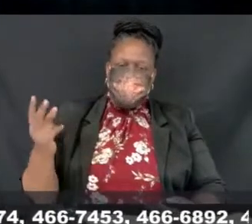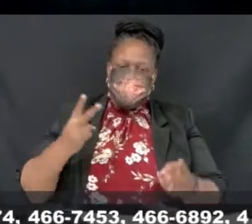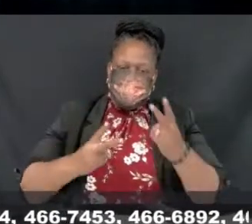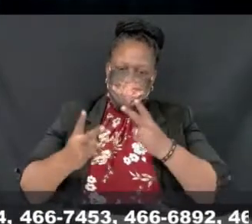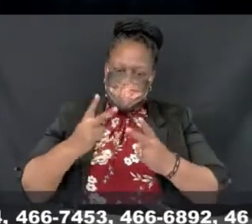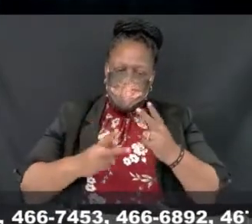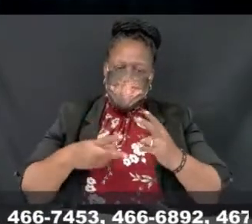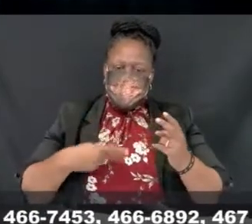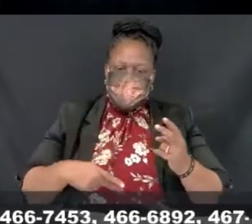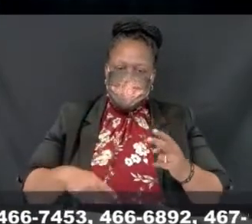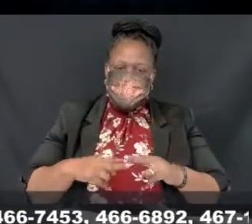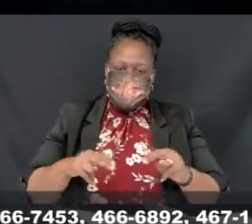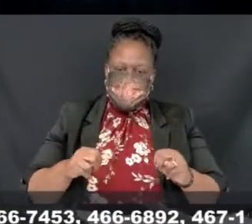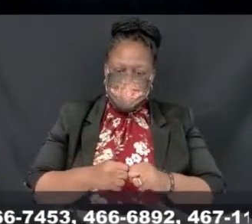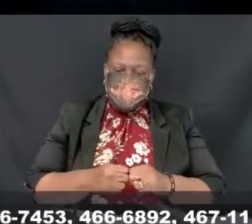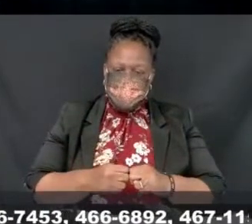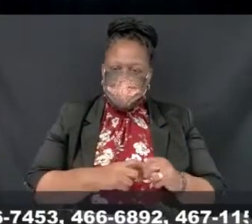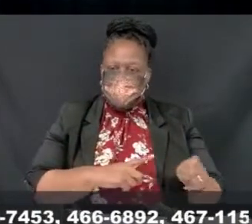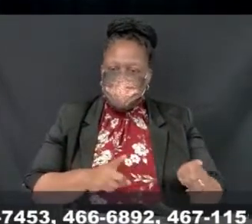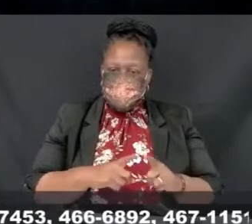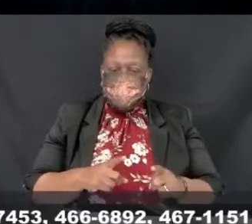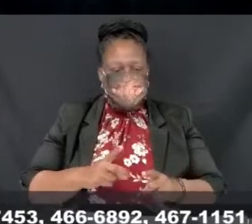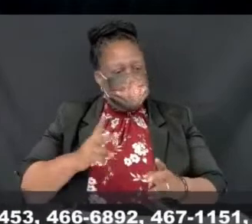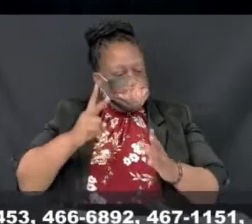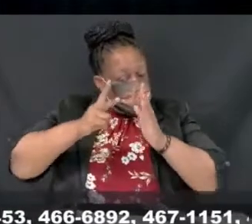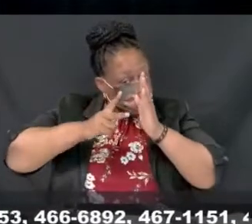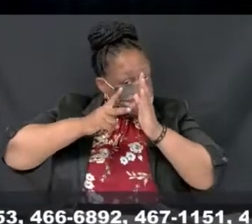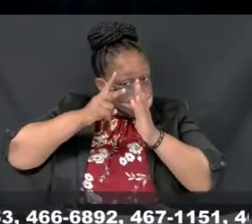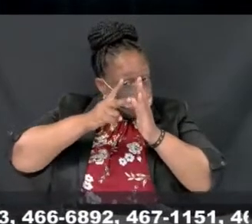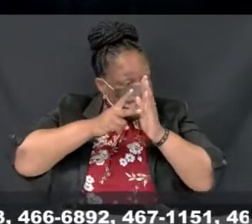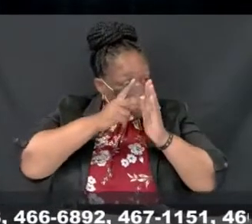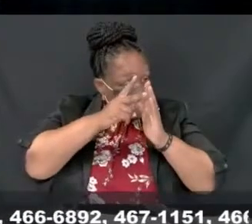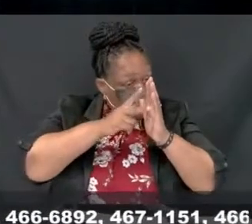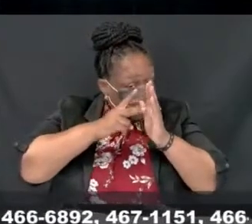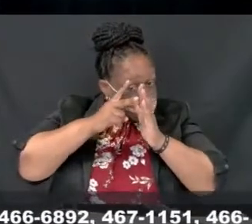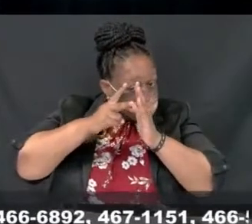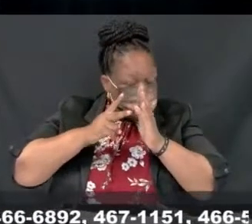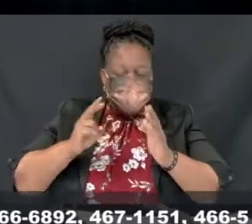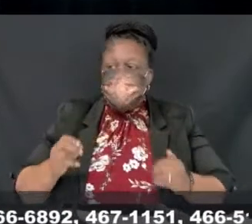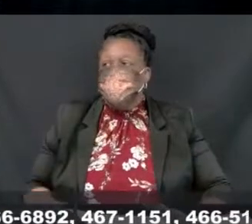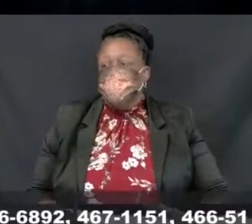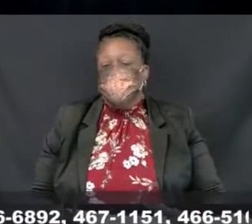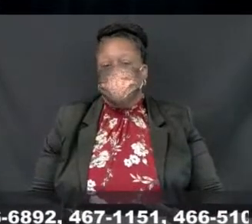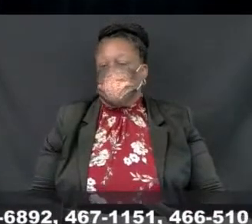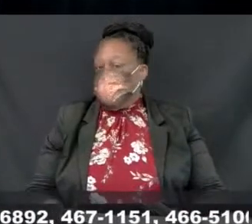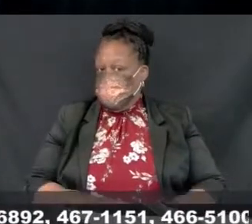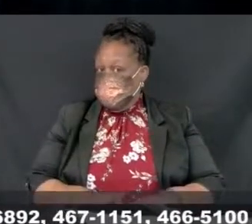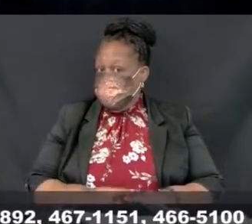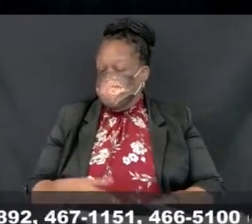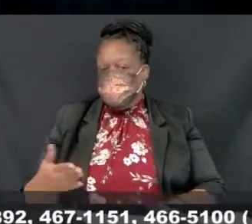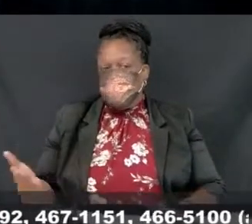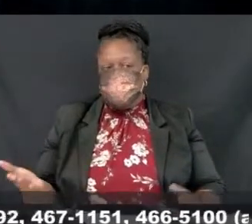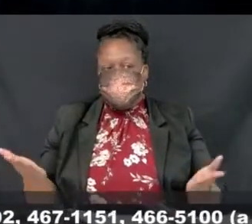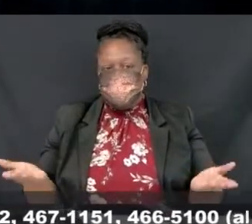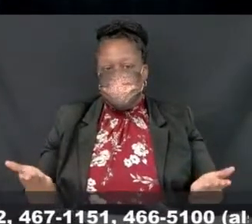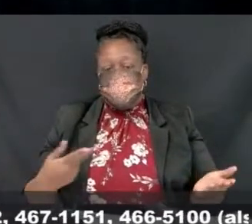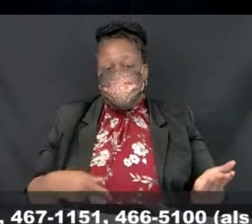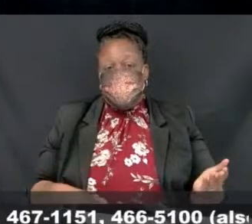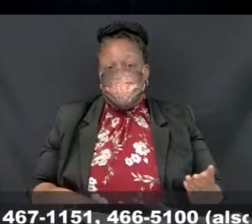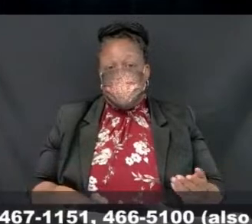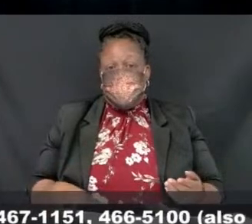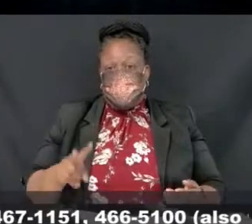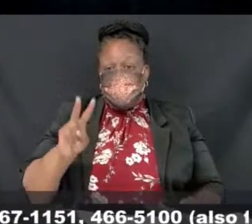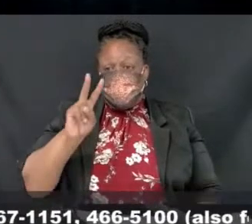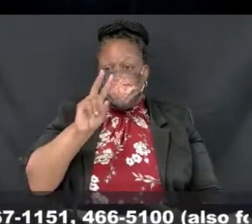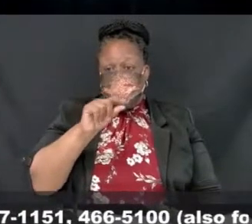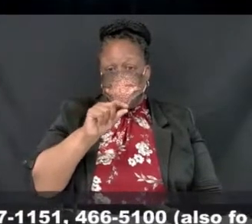Nevis to basically do their filming and produce films. And we have seen that they have produced a number of films. I remember in the